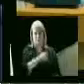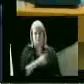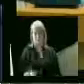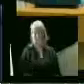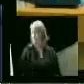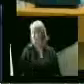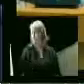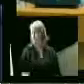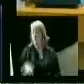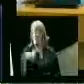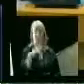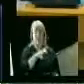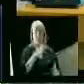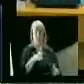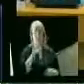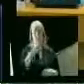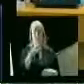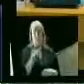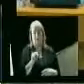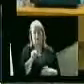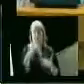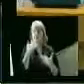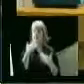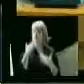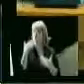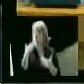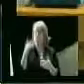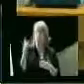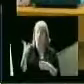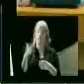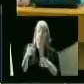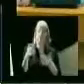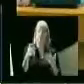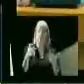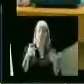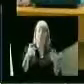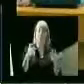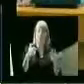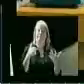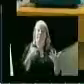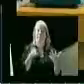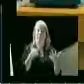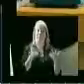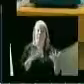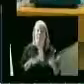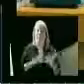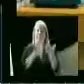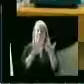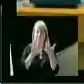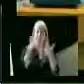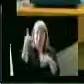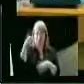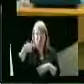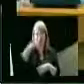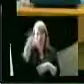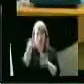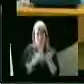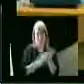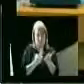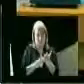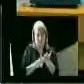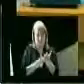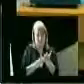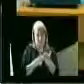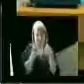Commissioner Arnold. Thank you, Mr. Chairman. I brought this before us as a discussion item